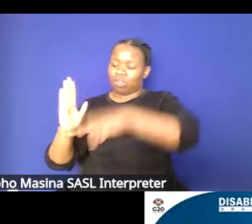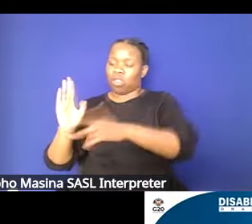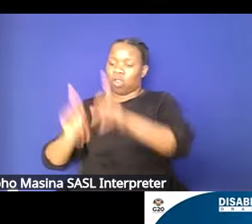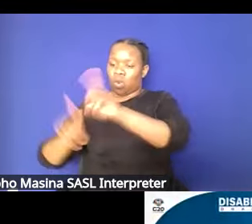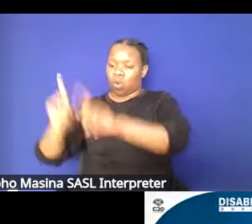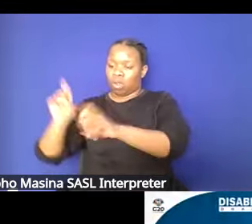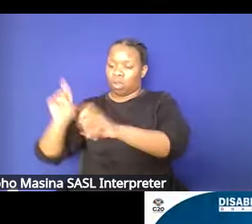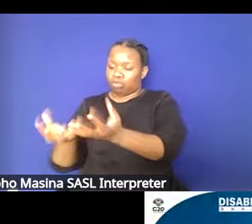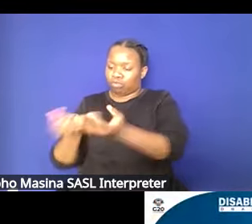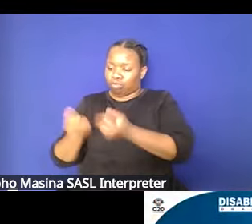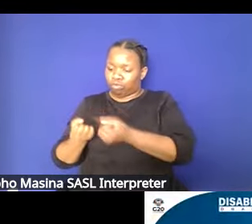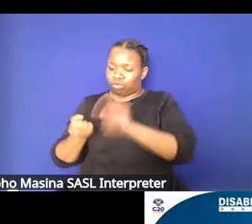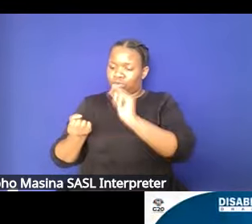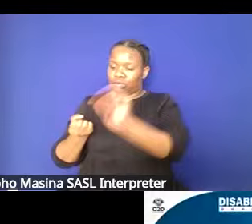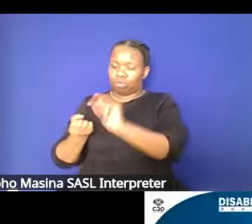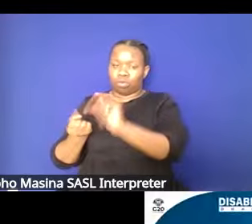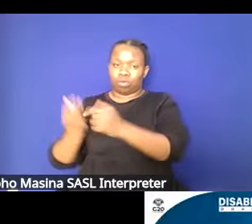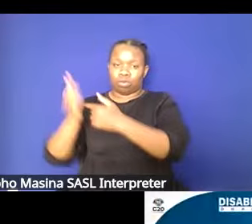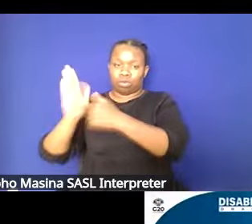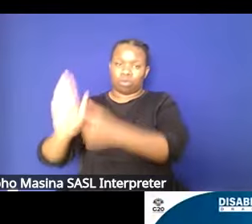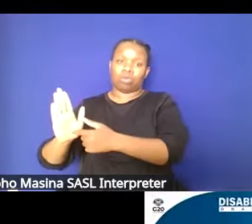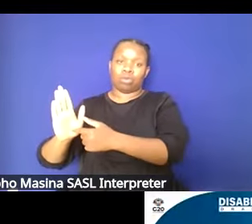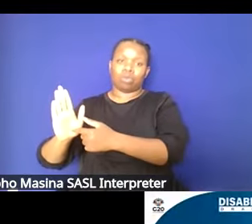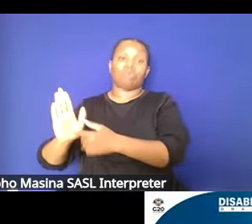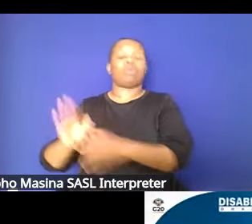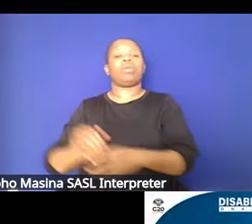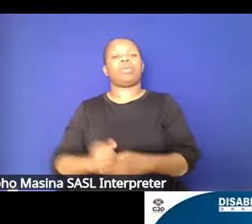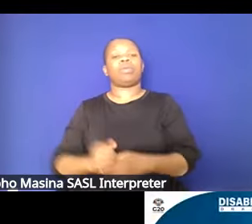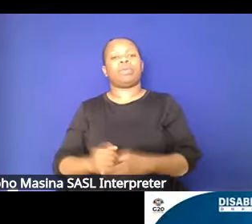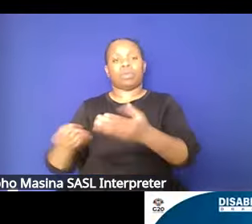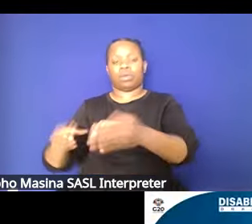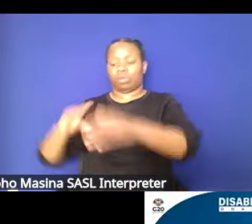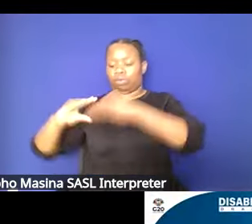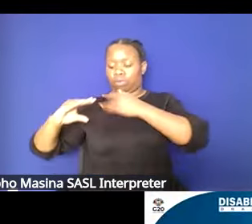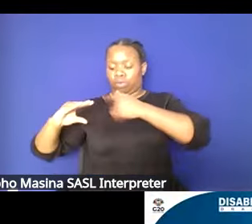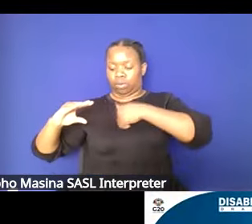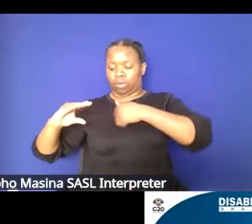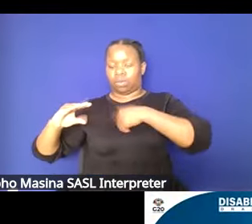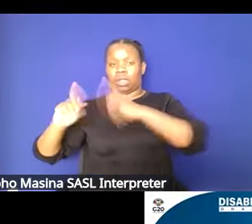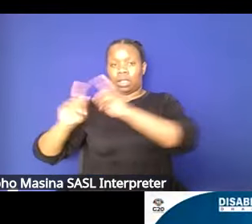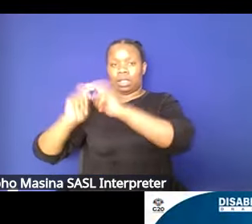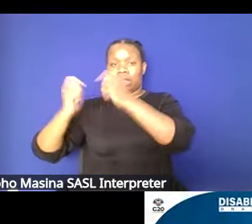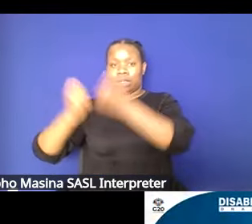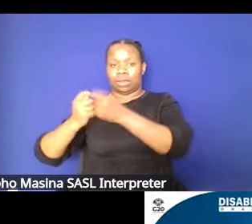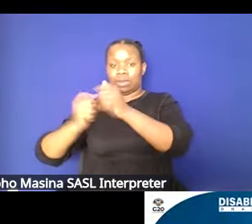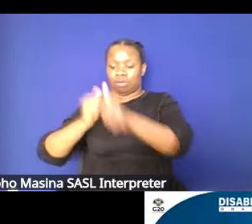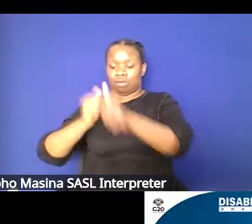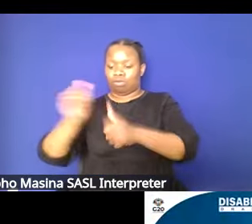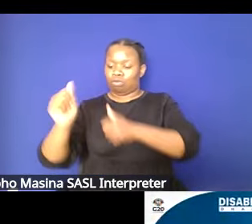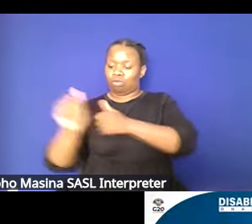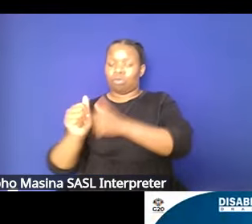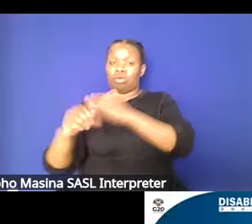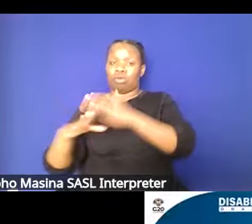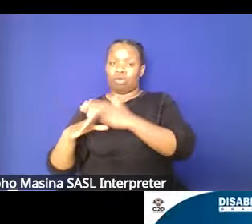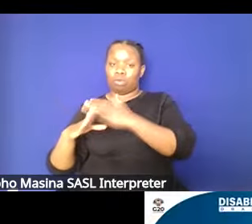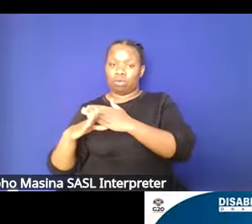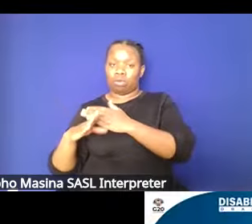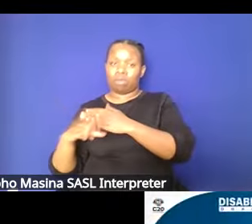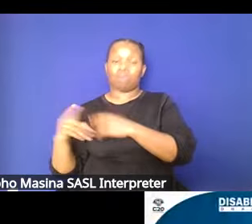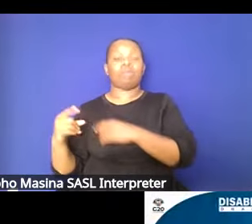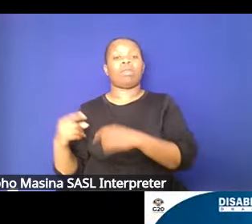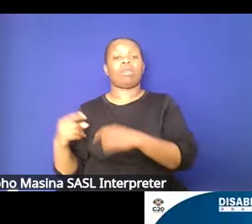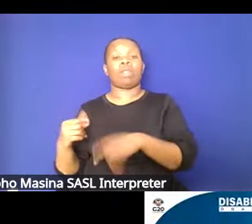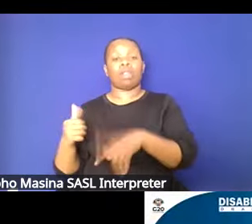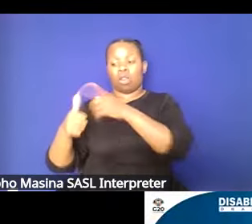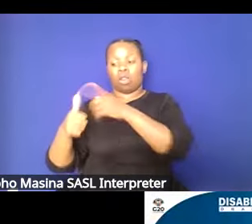received them, as they have been highlighted and sent to me by the team that works behind the scenes. Right, so the question one